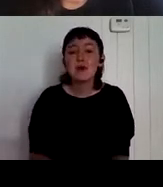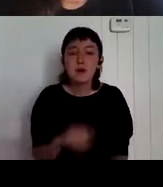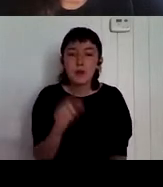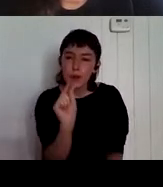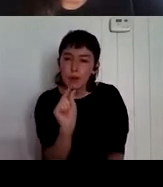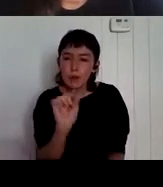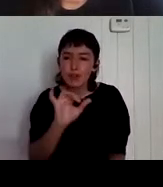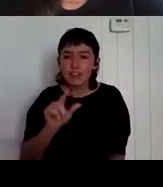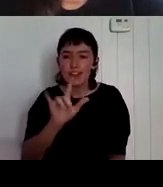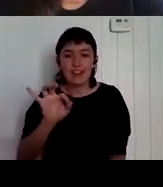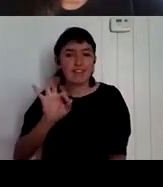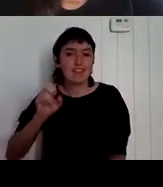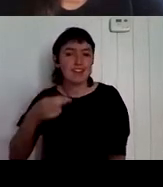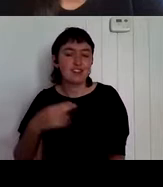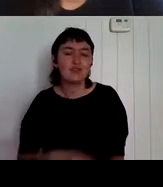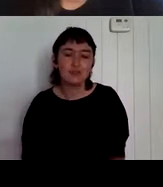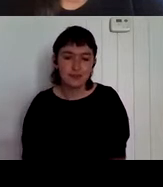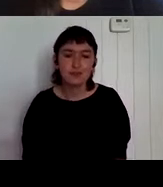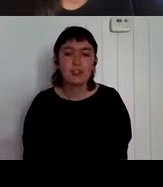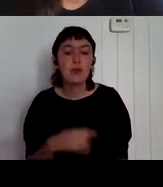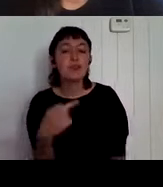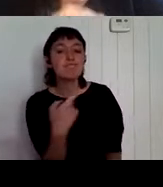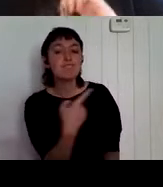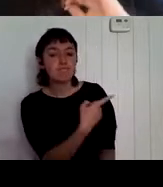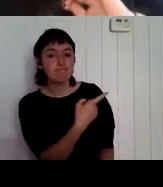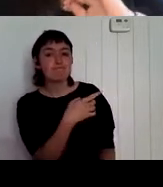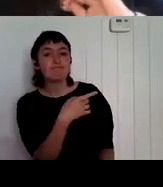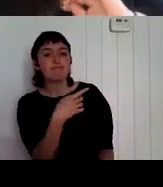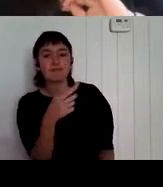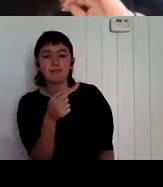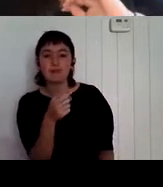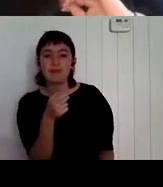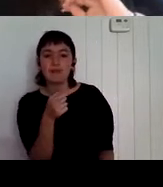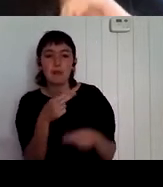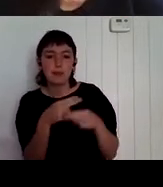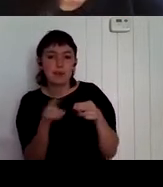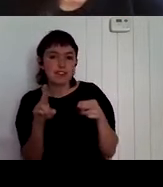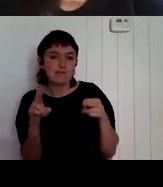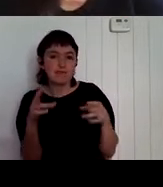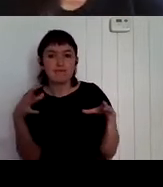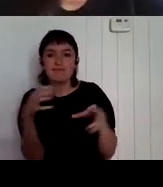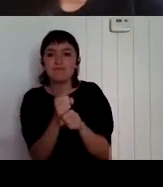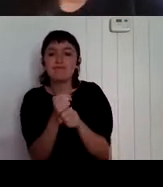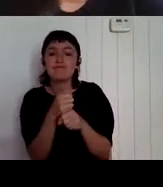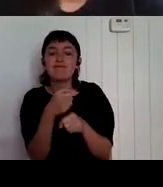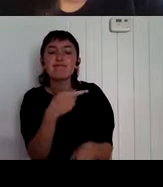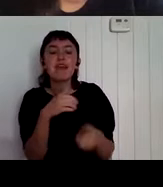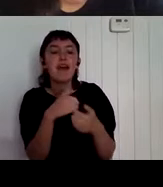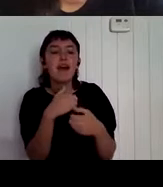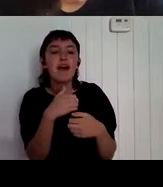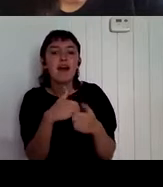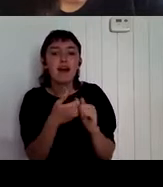schematic of how a jellyfish, some, some, in this specific case, how Clidia's body is